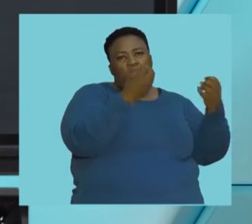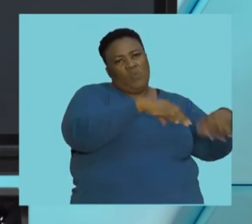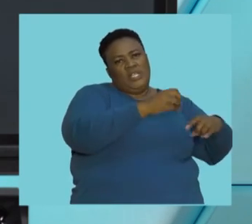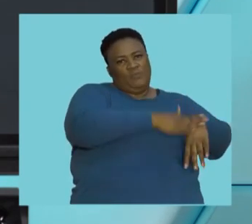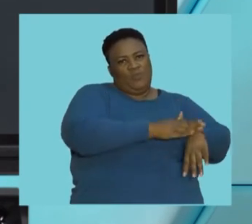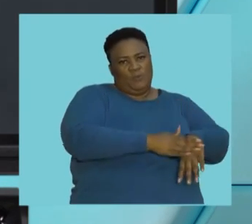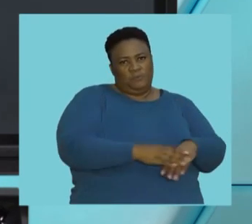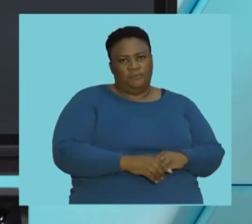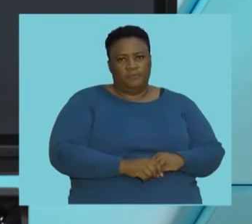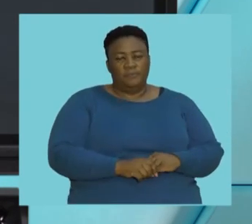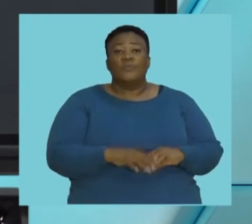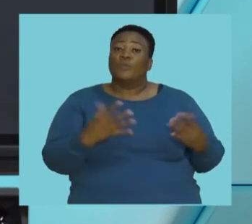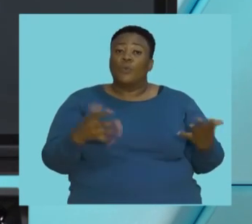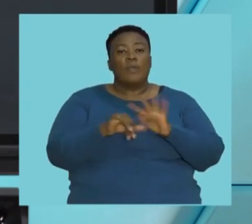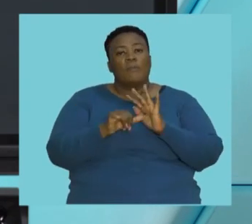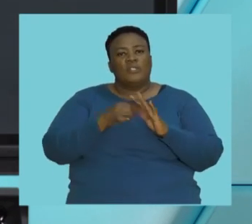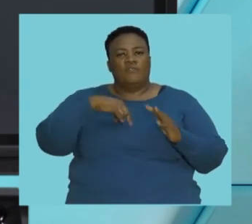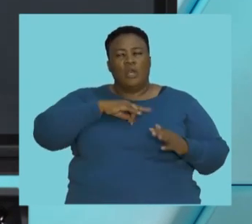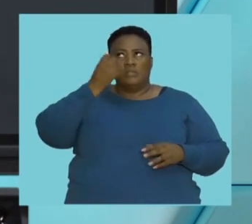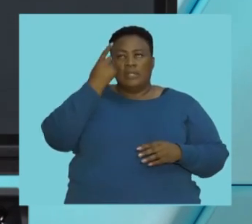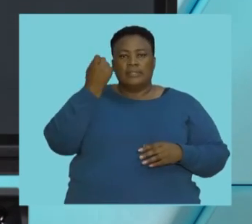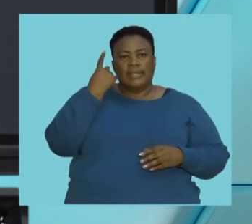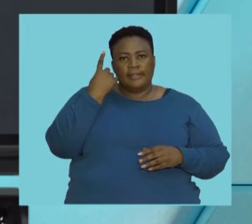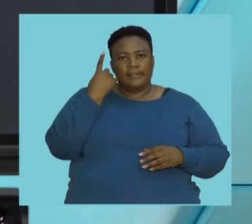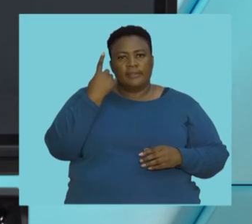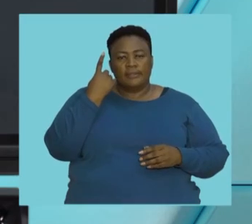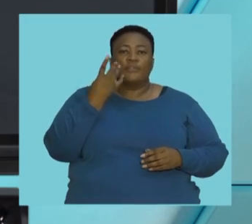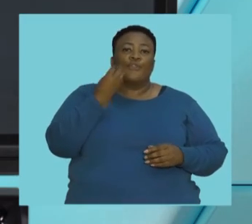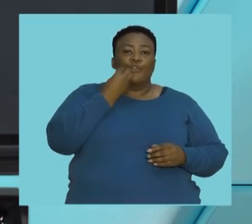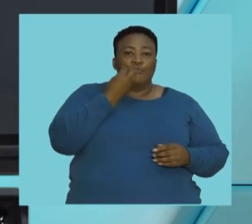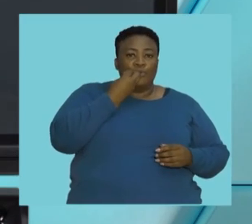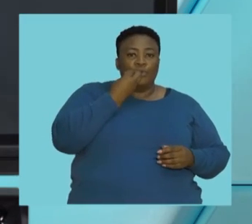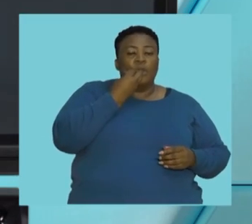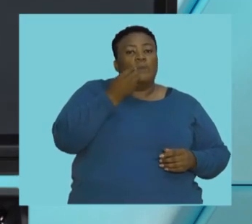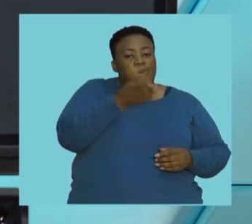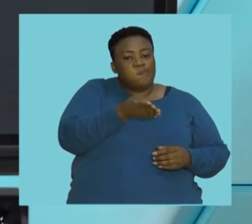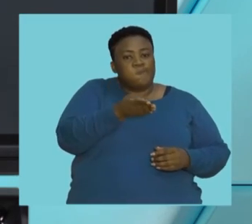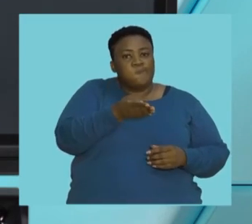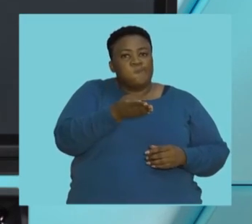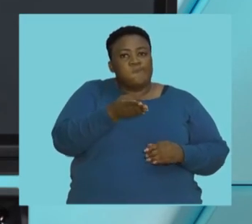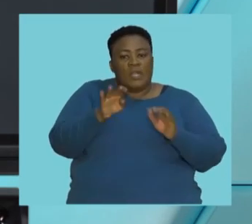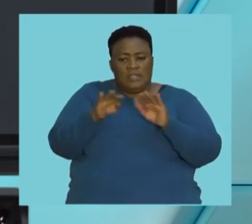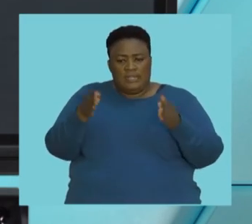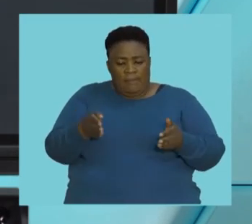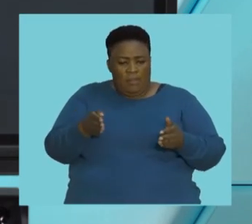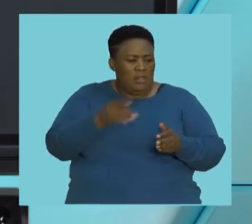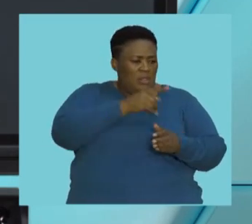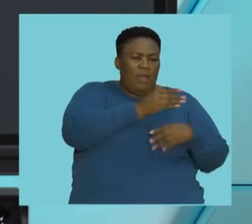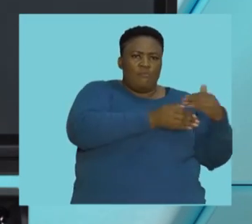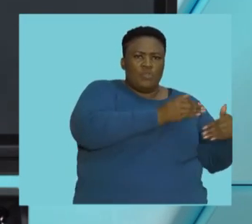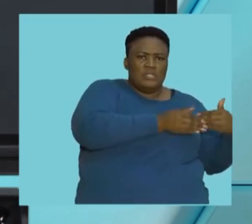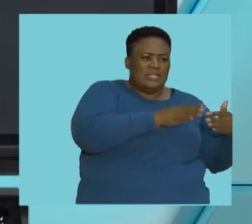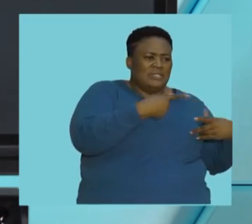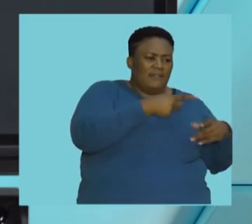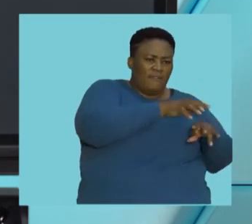demand for that, people tend to waste more food. So it's important for us to understand that food that is present on the table